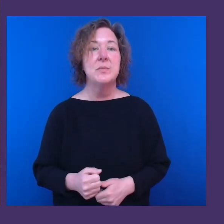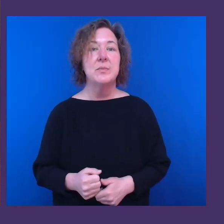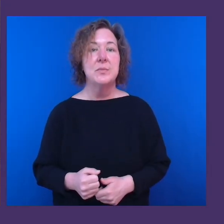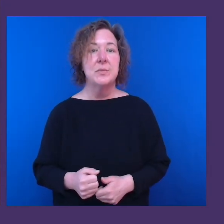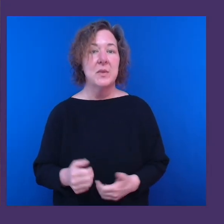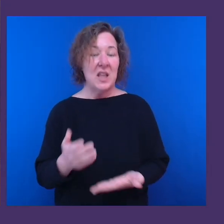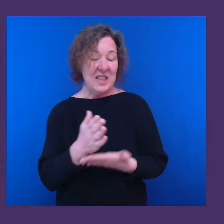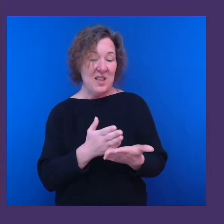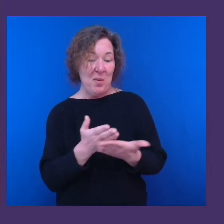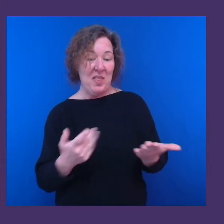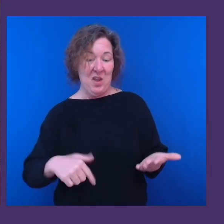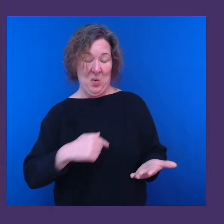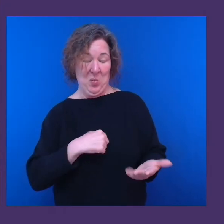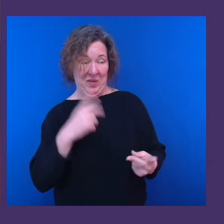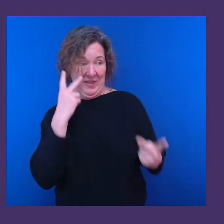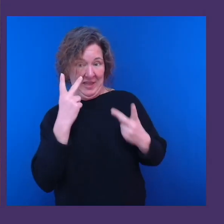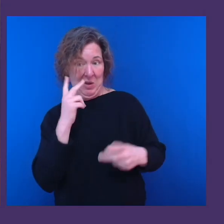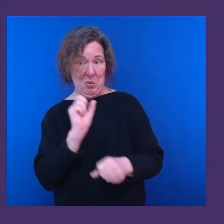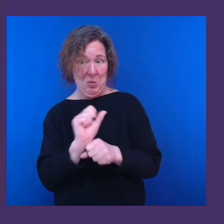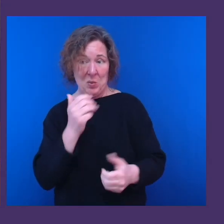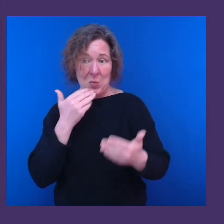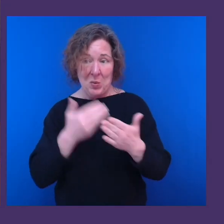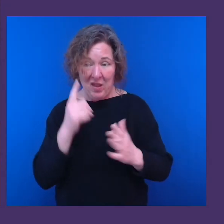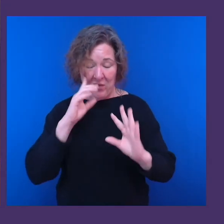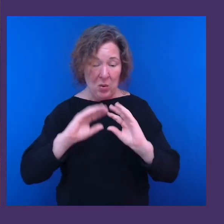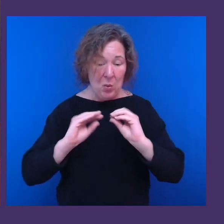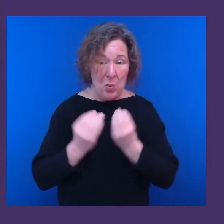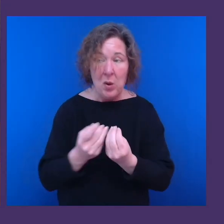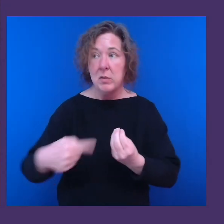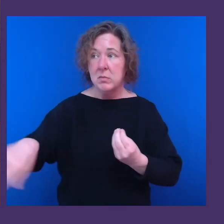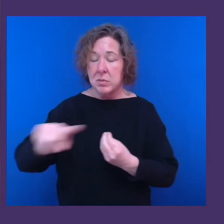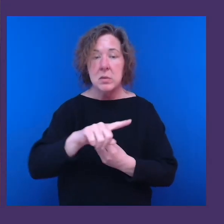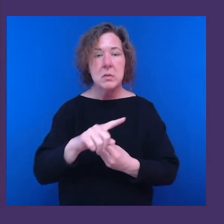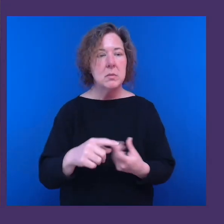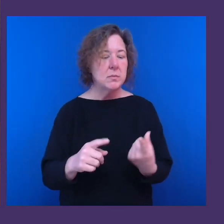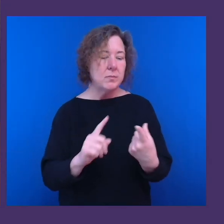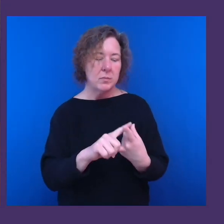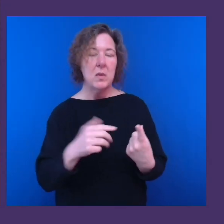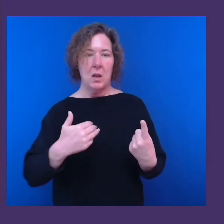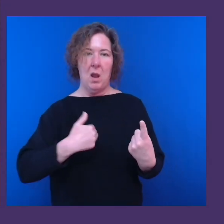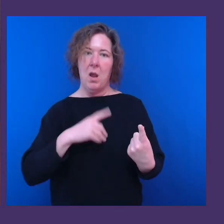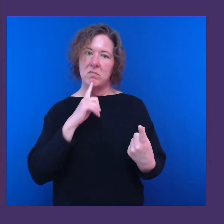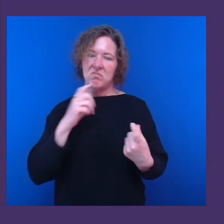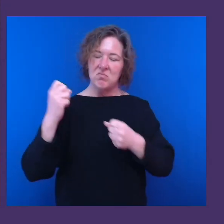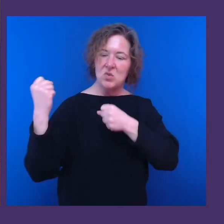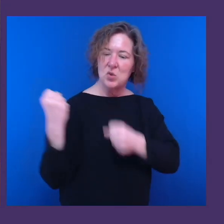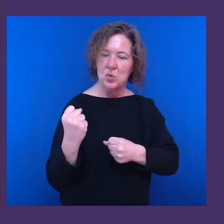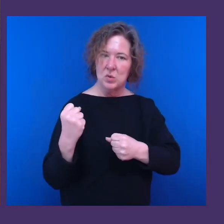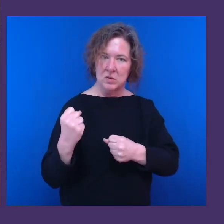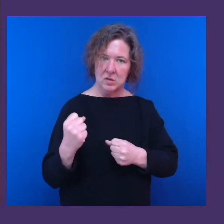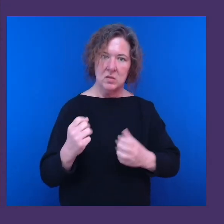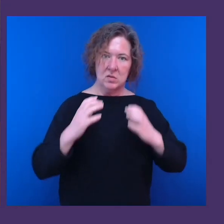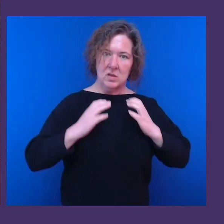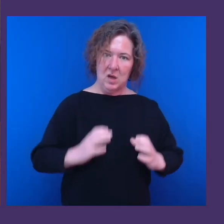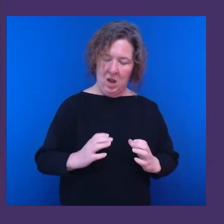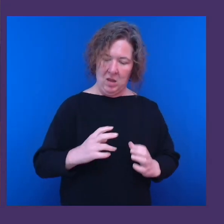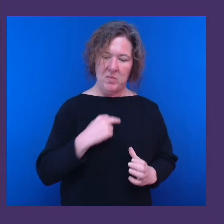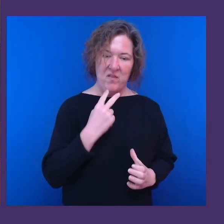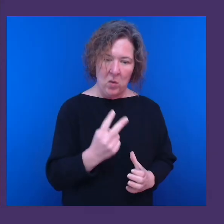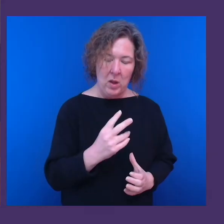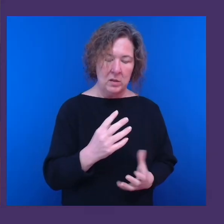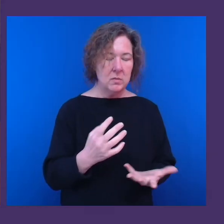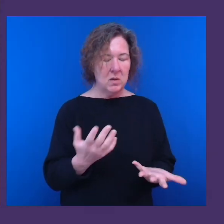we've seen work really well for organizations is one, just having a really strong customer voice. And what I mean by that